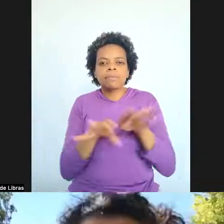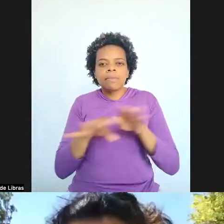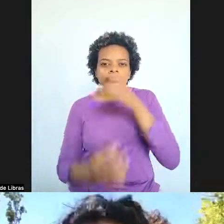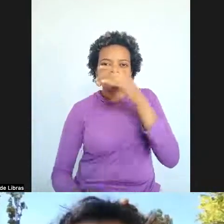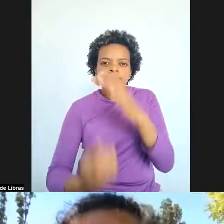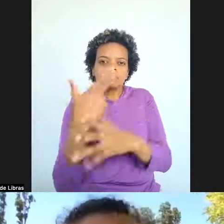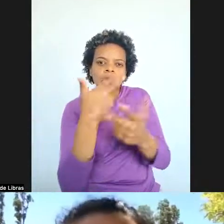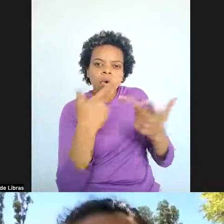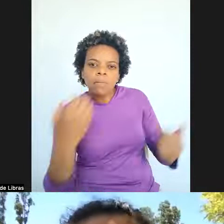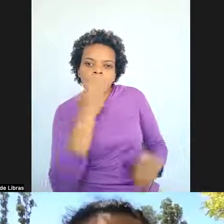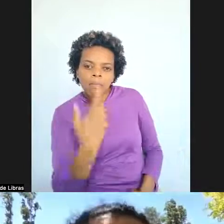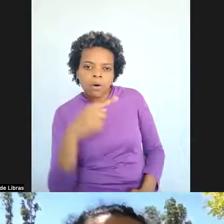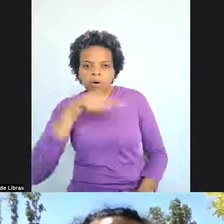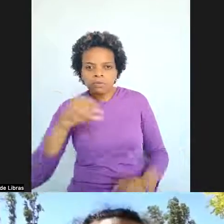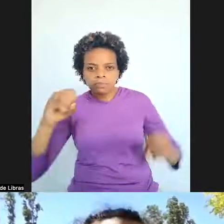ocean.